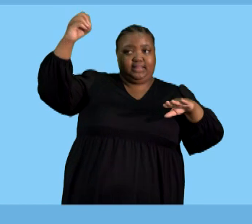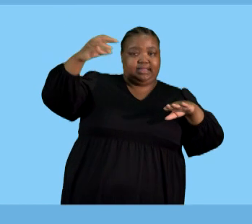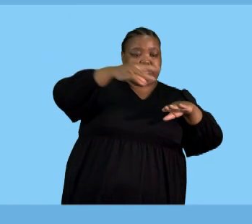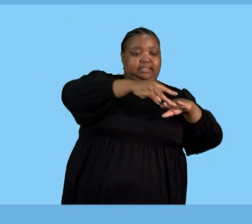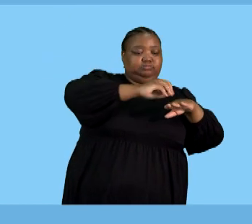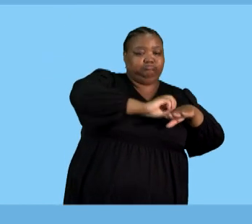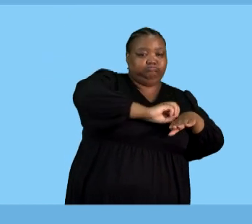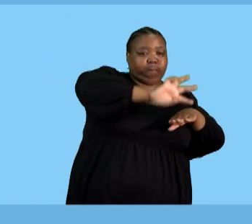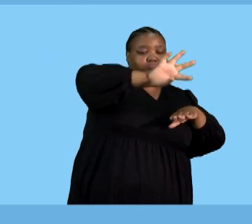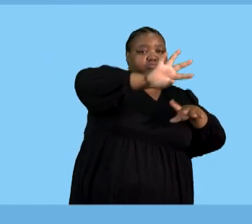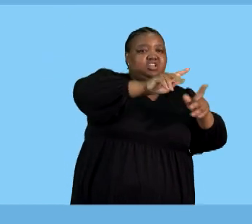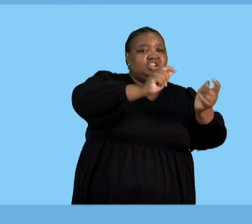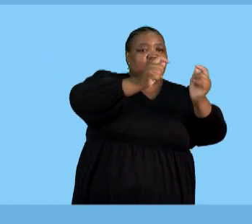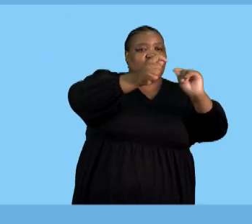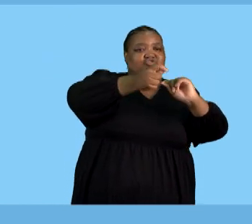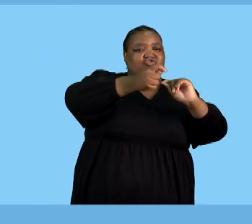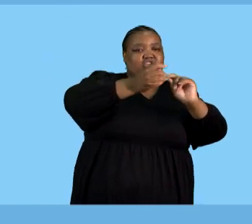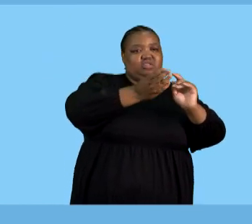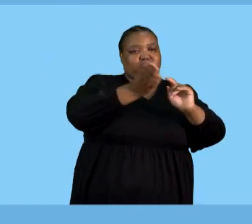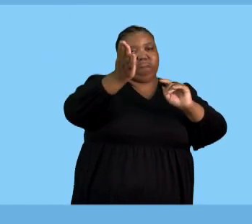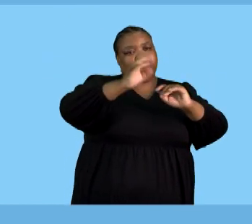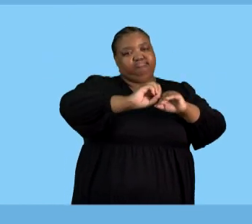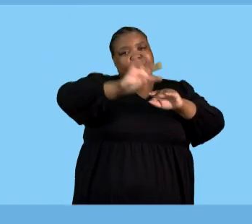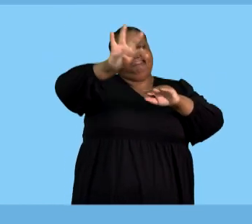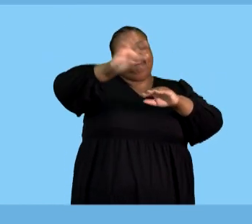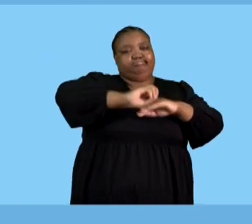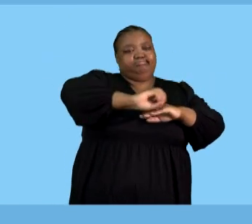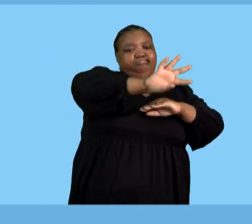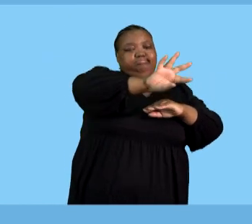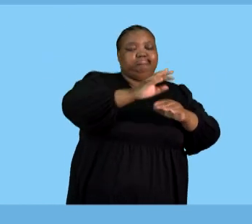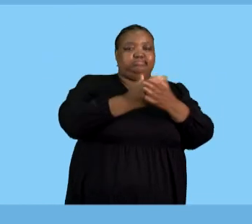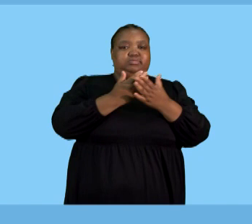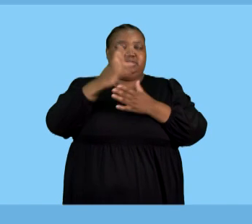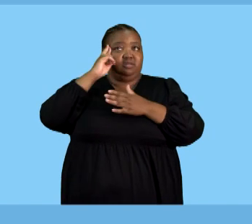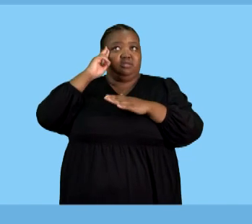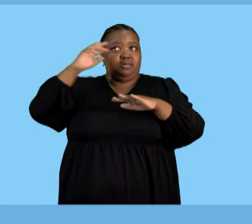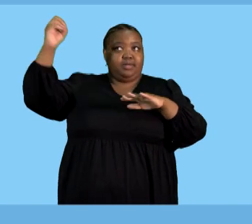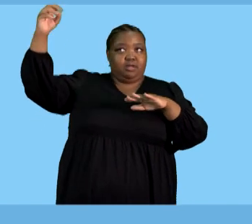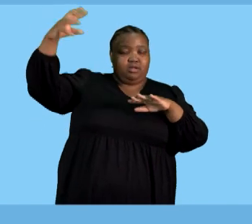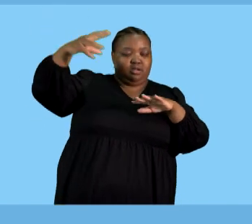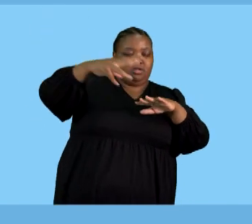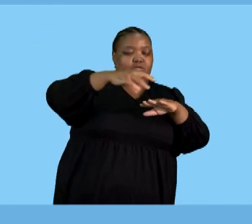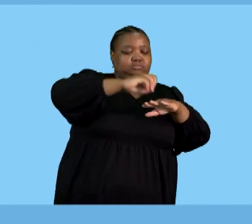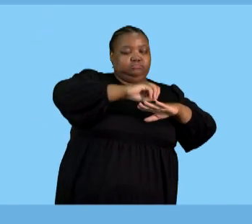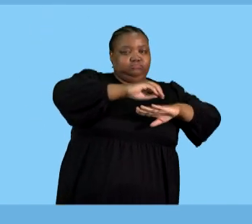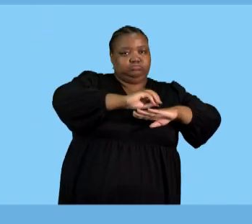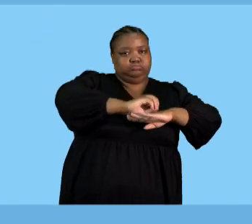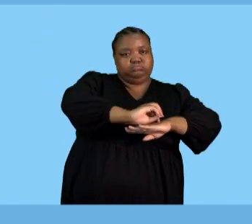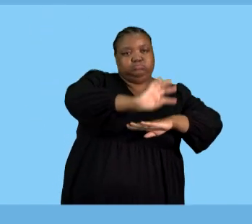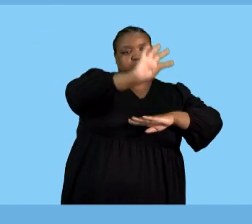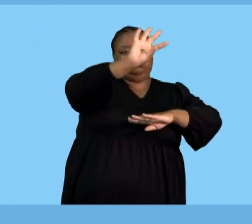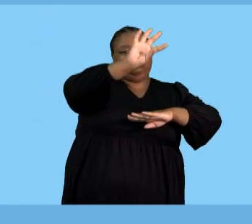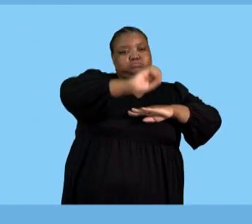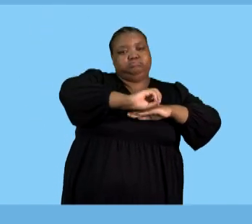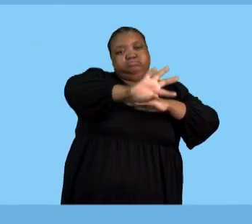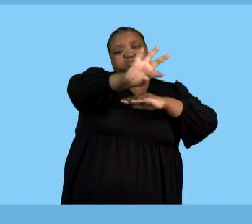they reflect light. When light strikes the reflective surface, it can change direction. Remember, coming from the source, when it